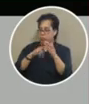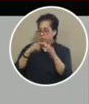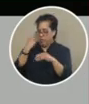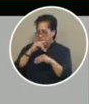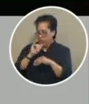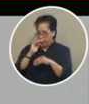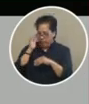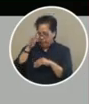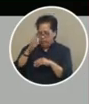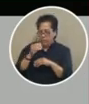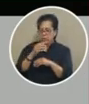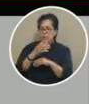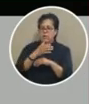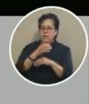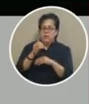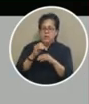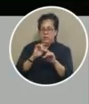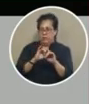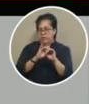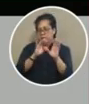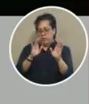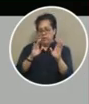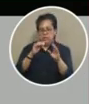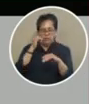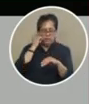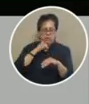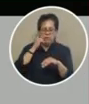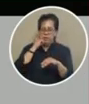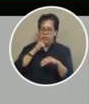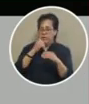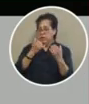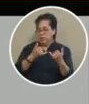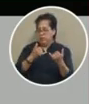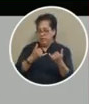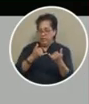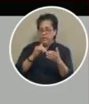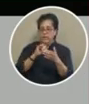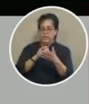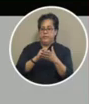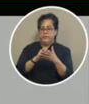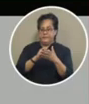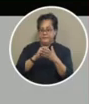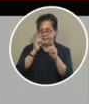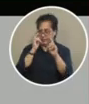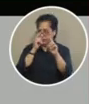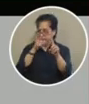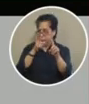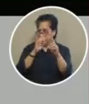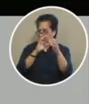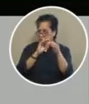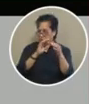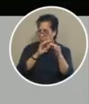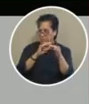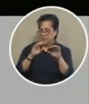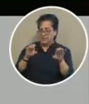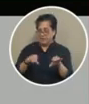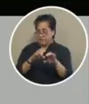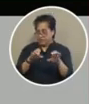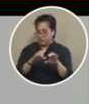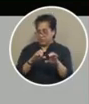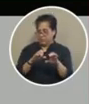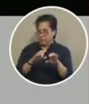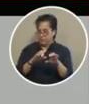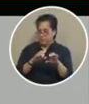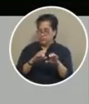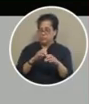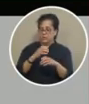in the future. And obviously the day-to-day is the mission statement and the actions that we take, and of course